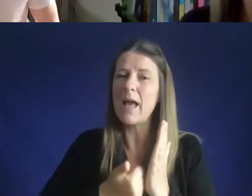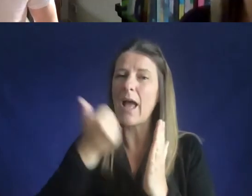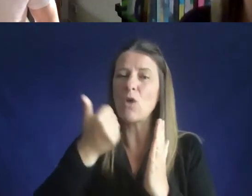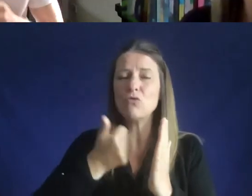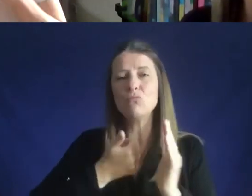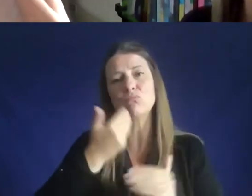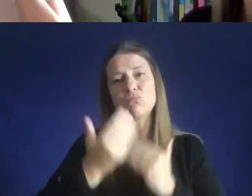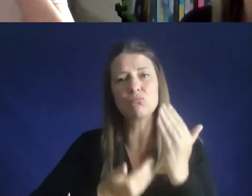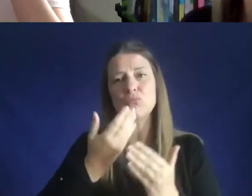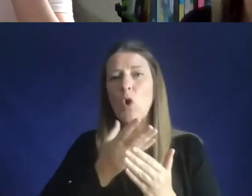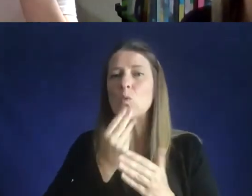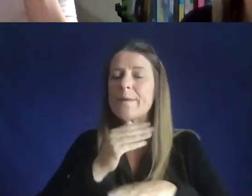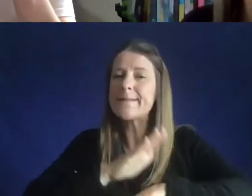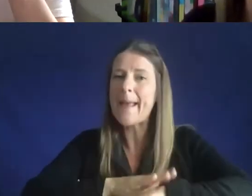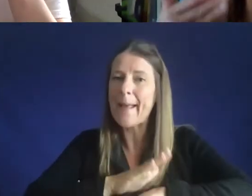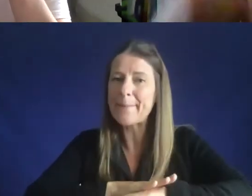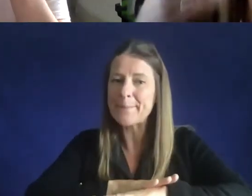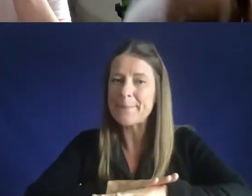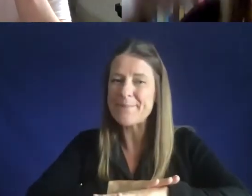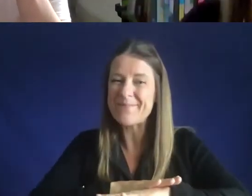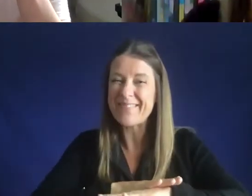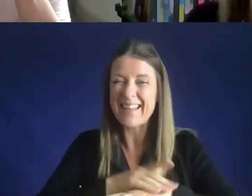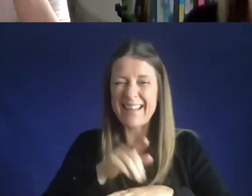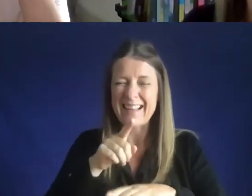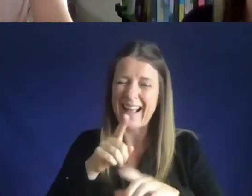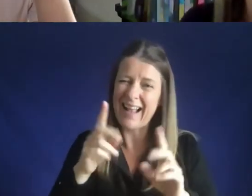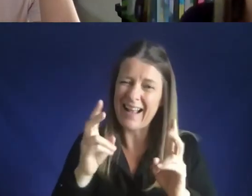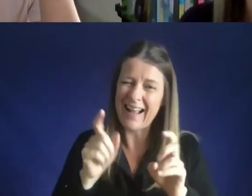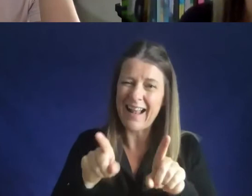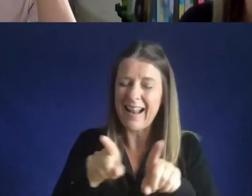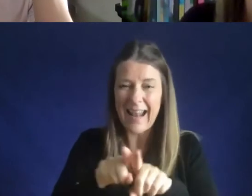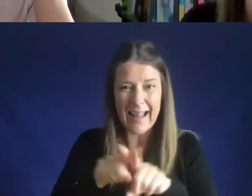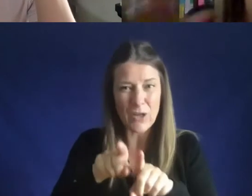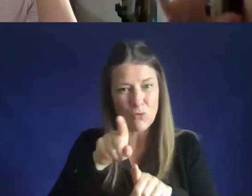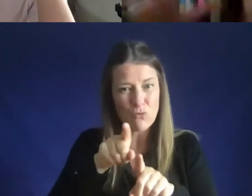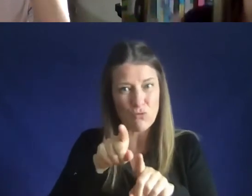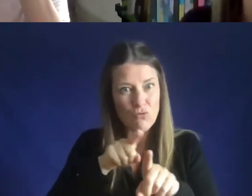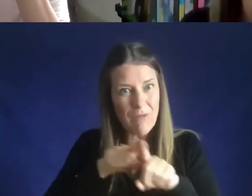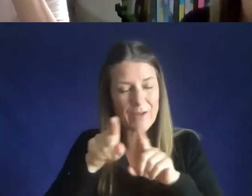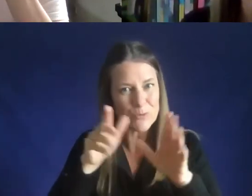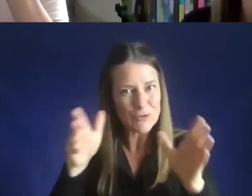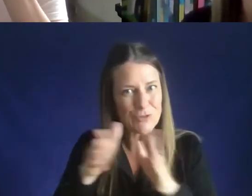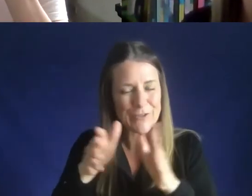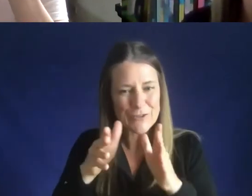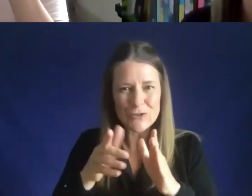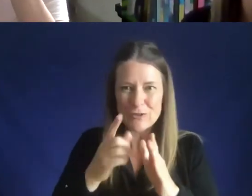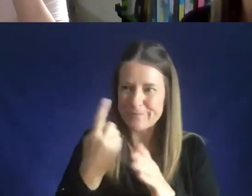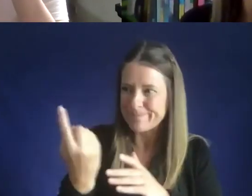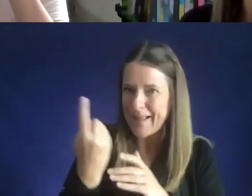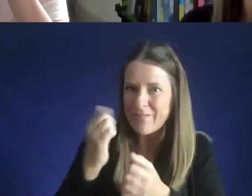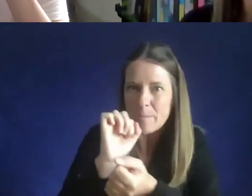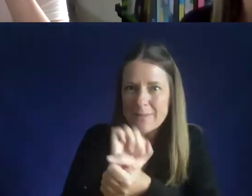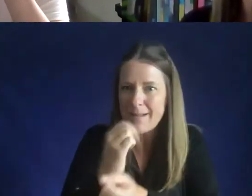creativity. But it is almost like a kind of hypertext where, you know, you're encouraging maybe development of ideas or connection of ideas as well.